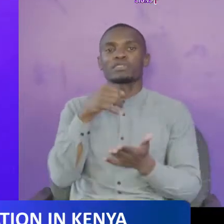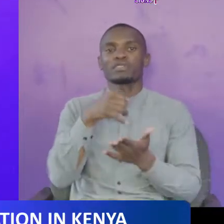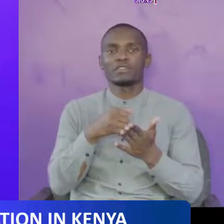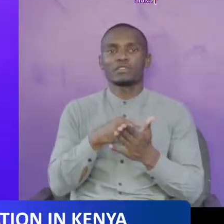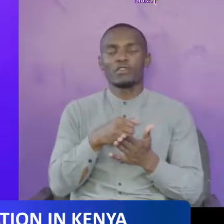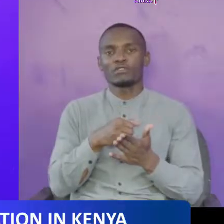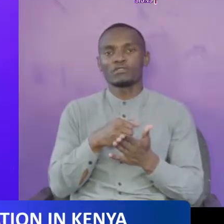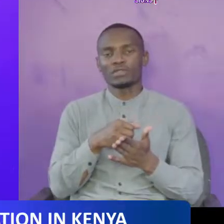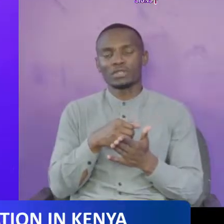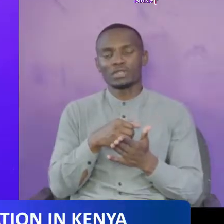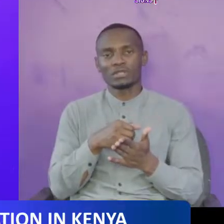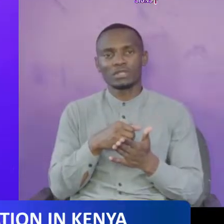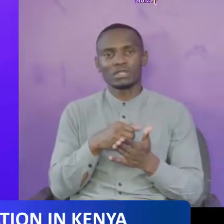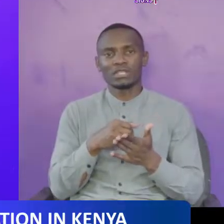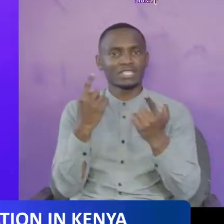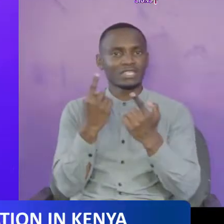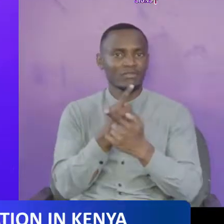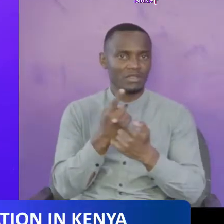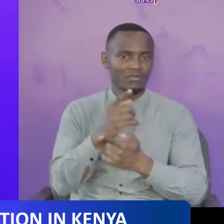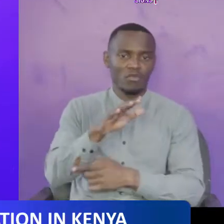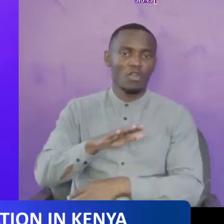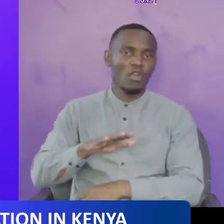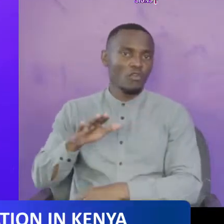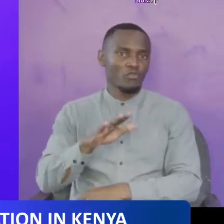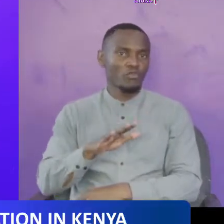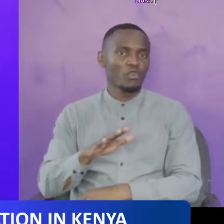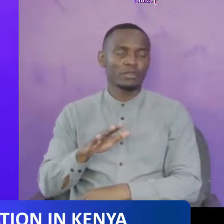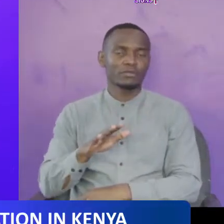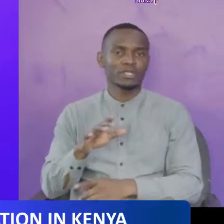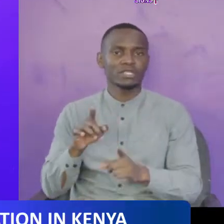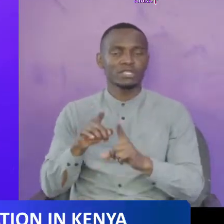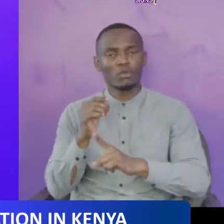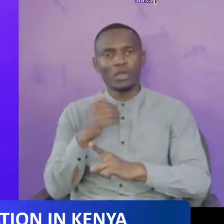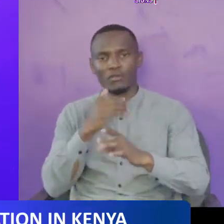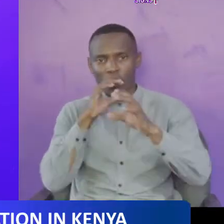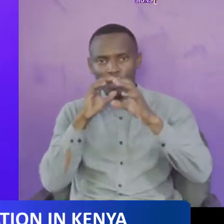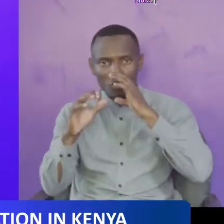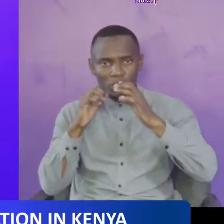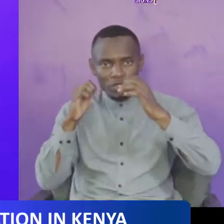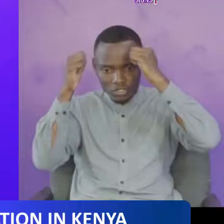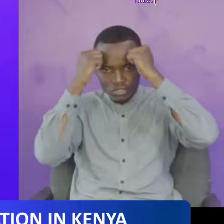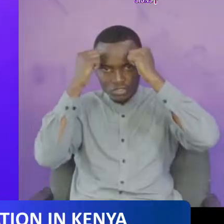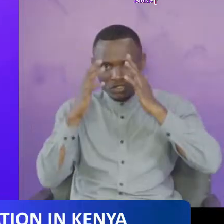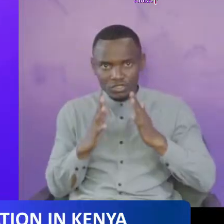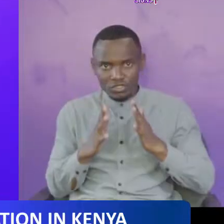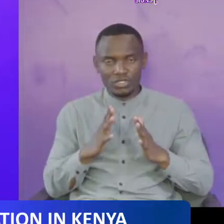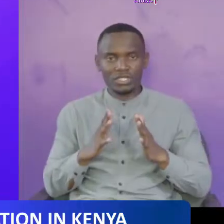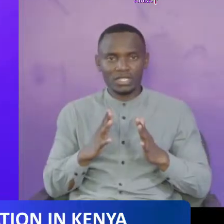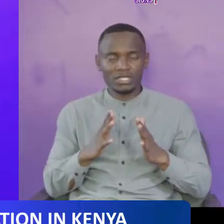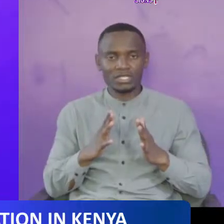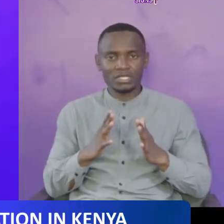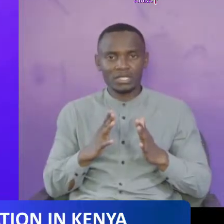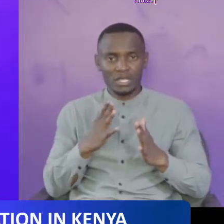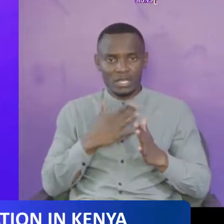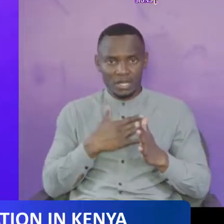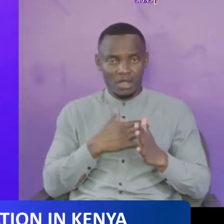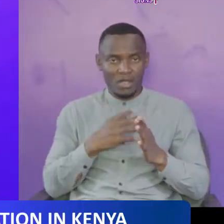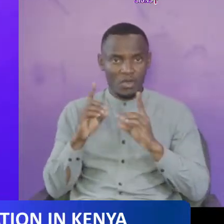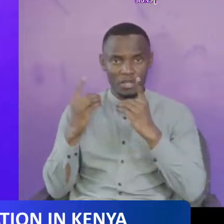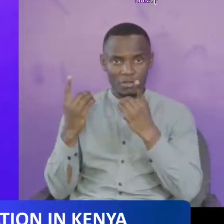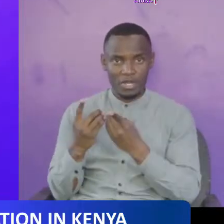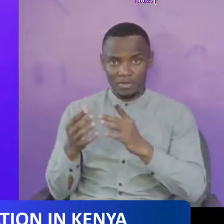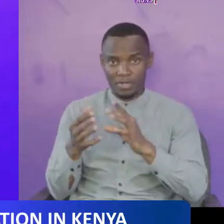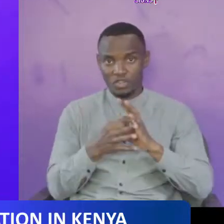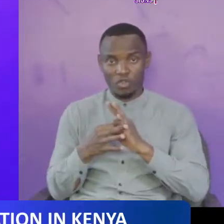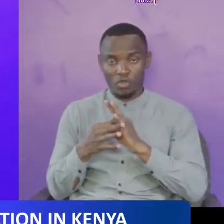like IG, they're active. We get them involved, our communication students, in our own department, corporate affairs department. We